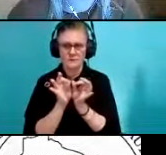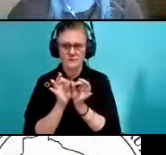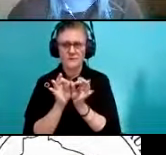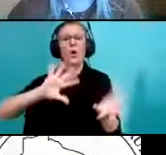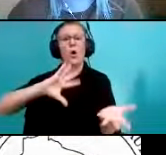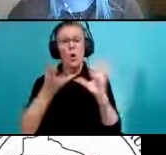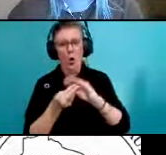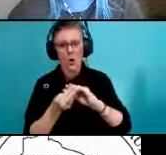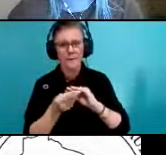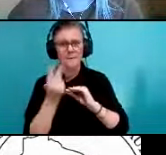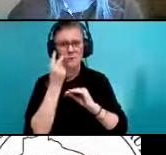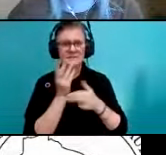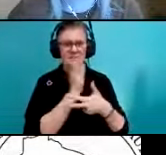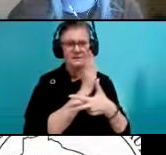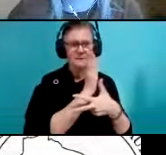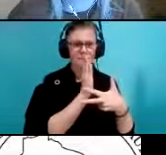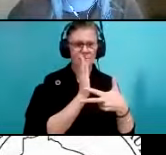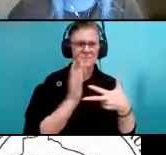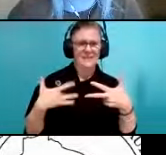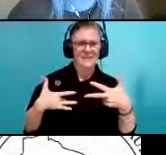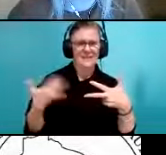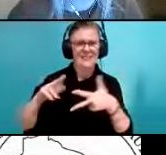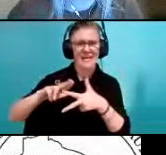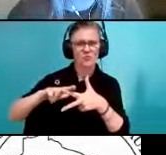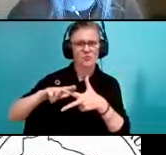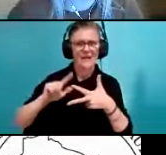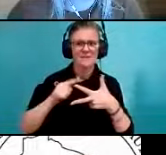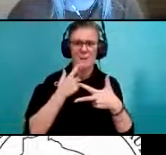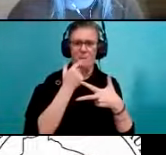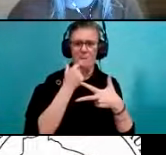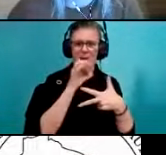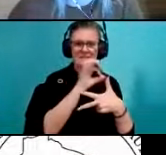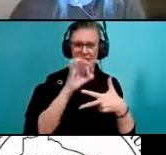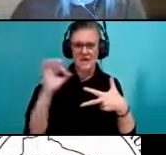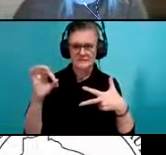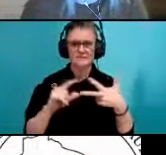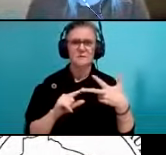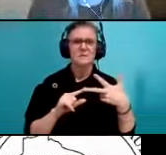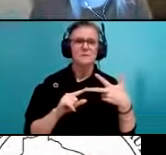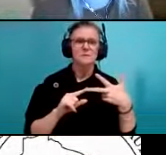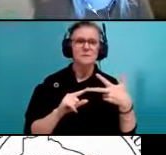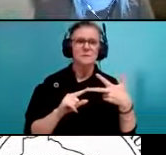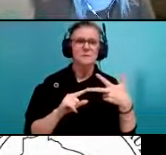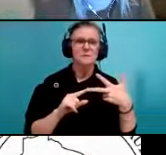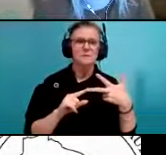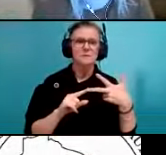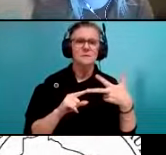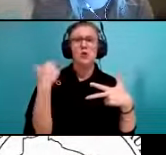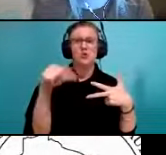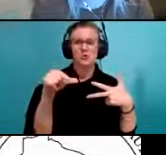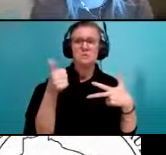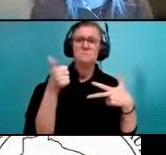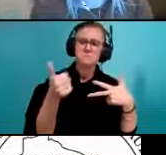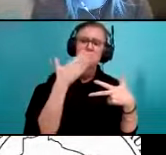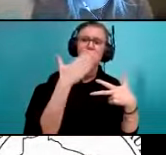you can kind of see light rail has a couple red dots and, green, yellow, and red represent,